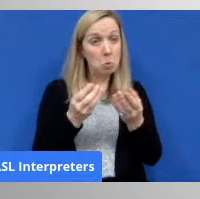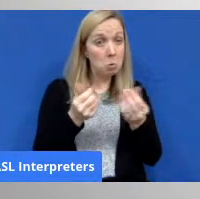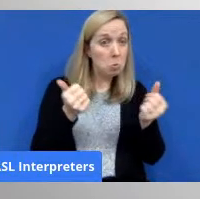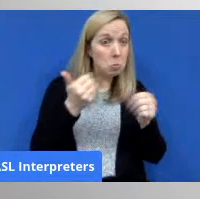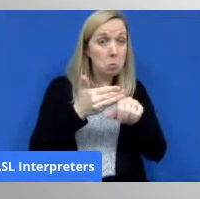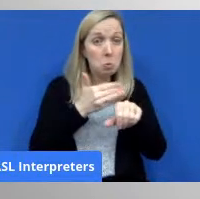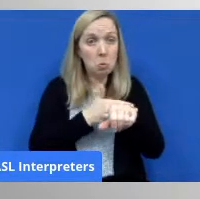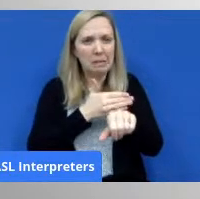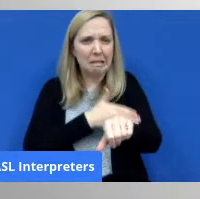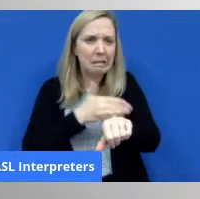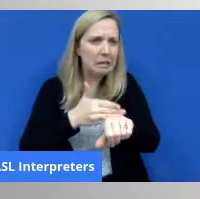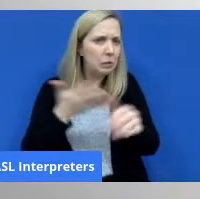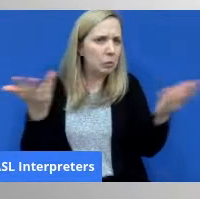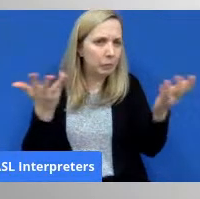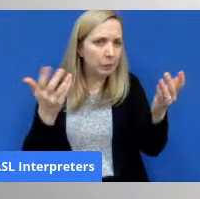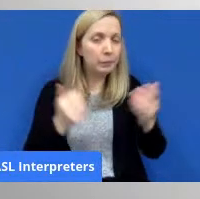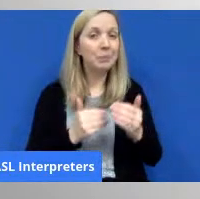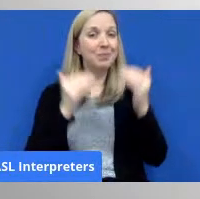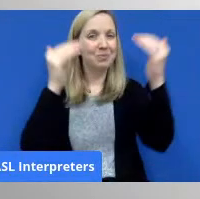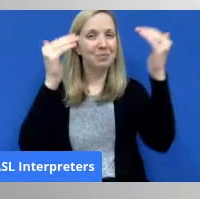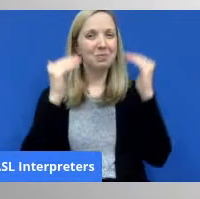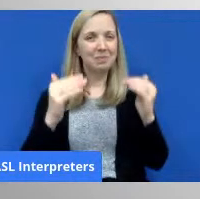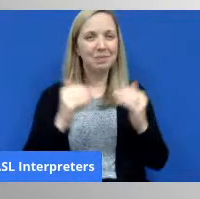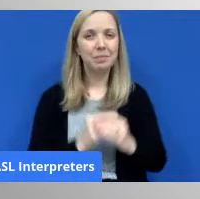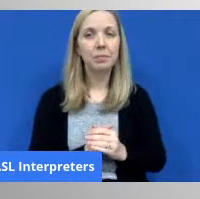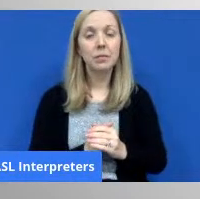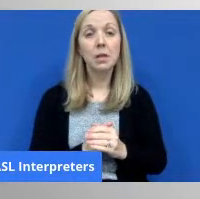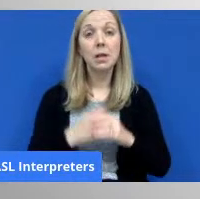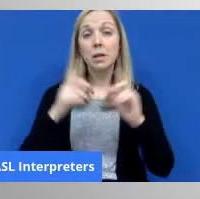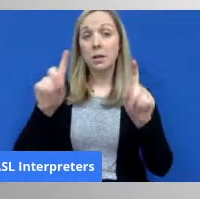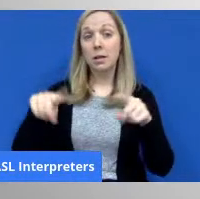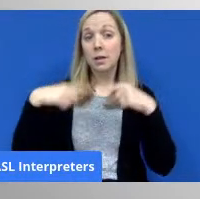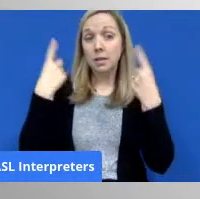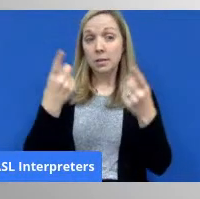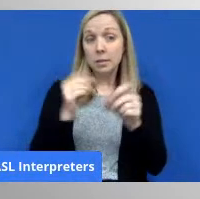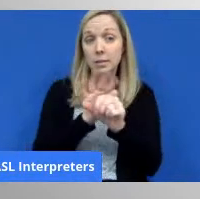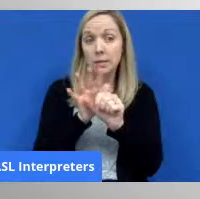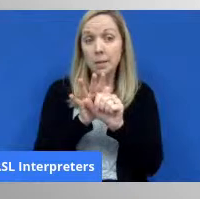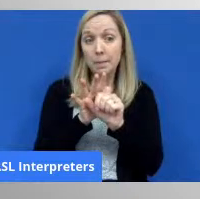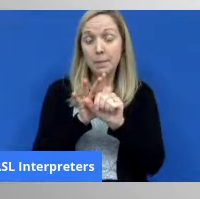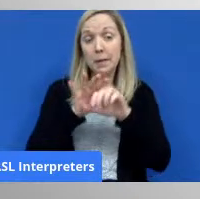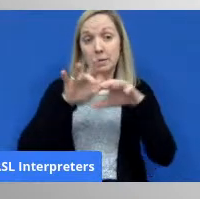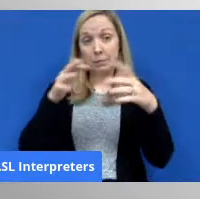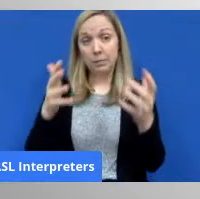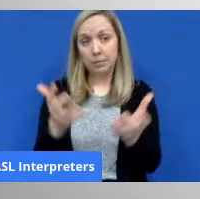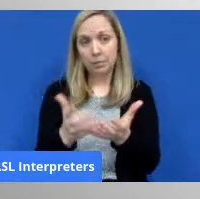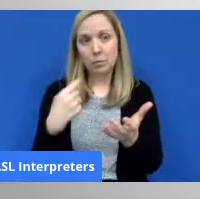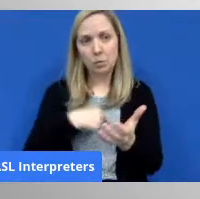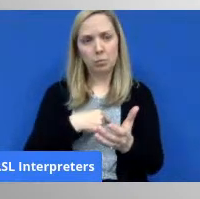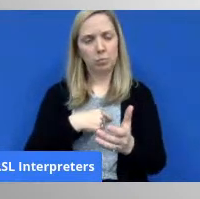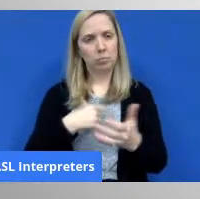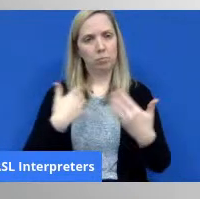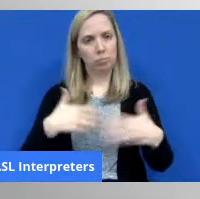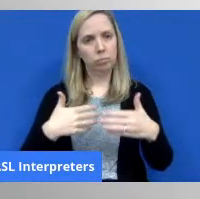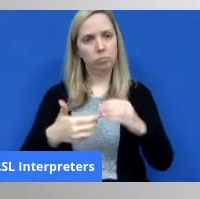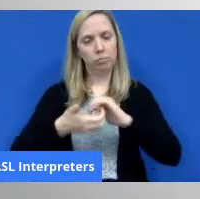slide. So since the pandemic, we have been working closely, obviously, with